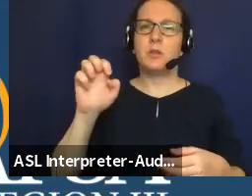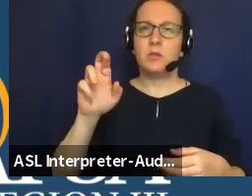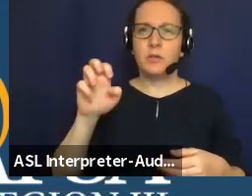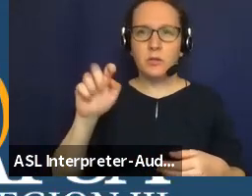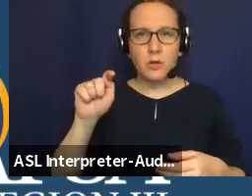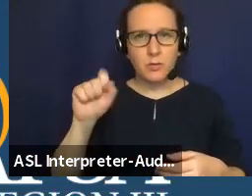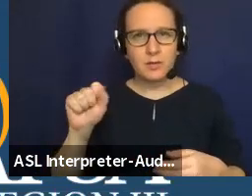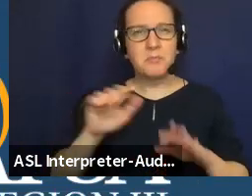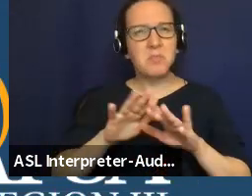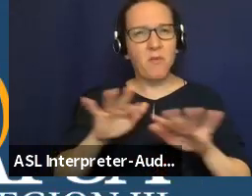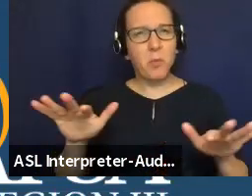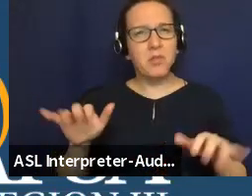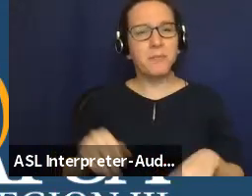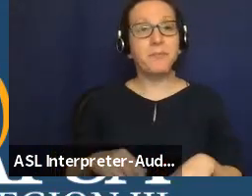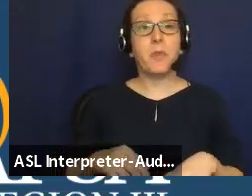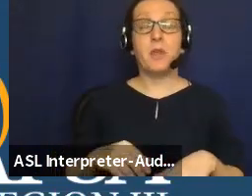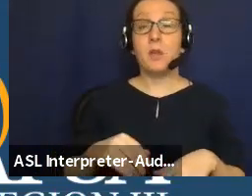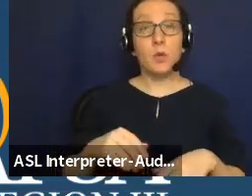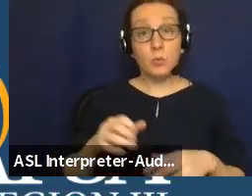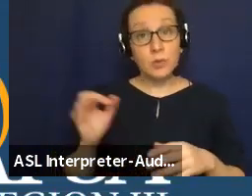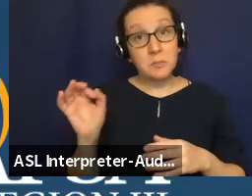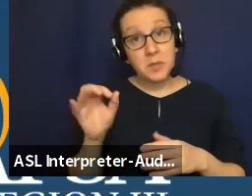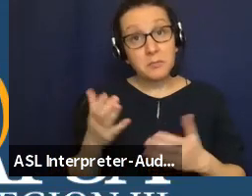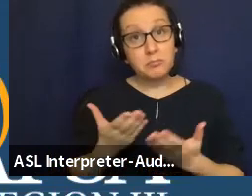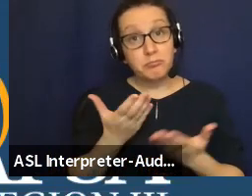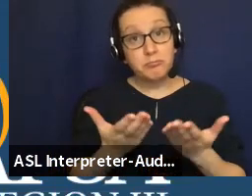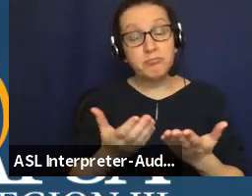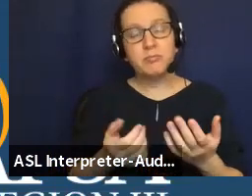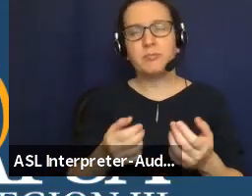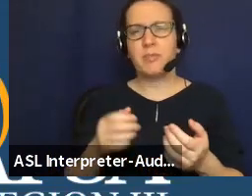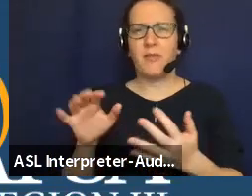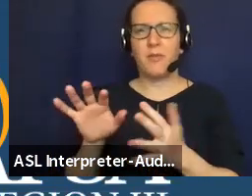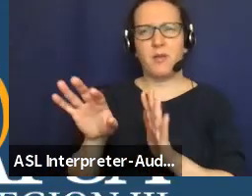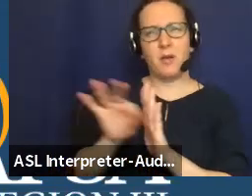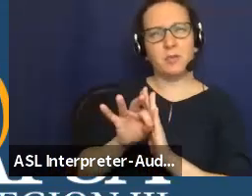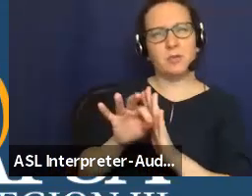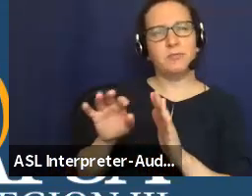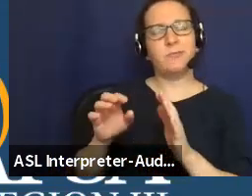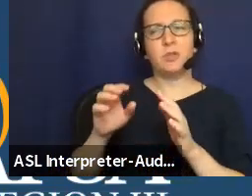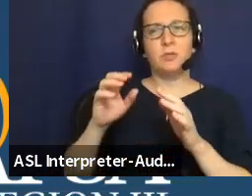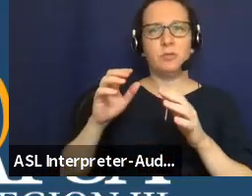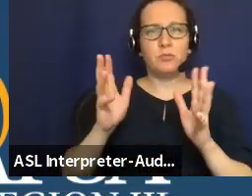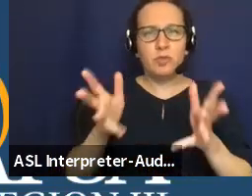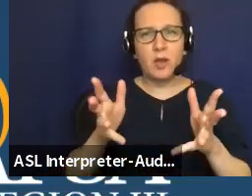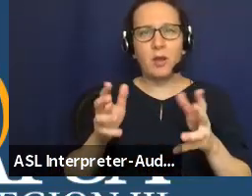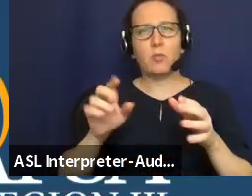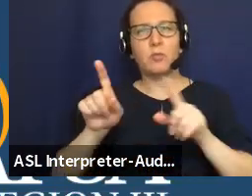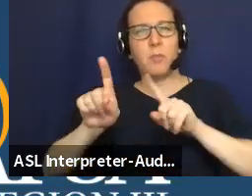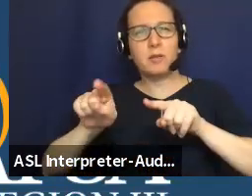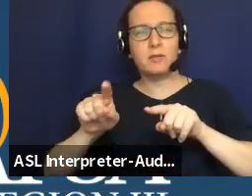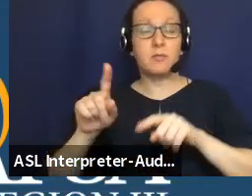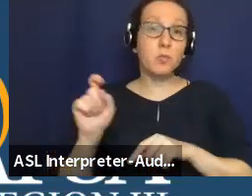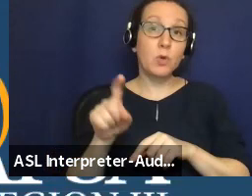for this group included just having an option to chat responses or questions, using